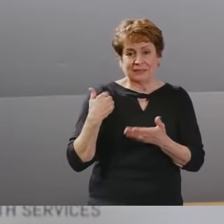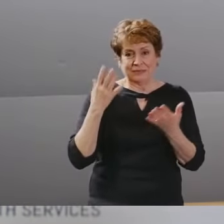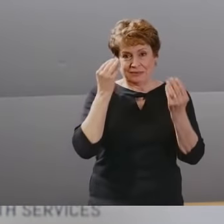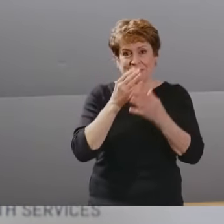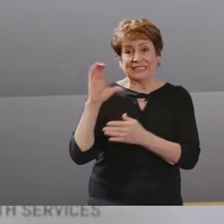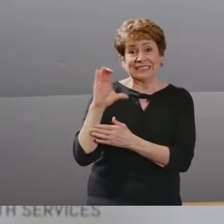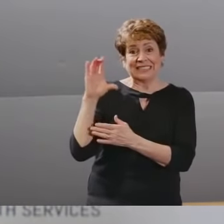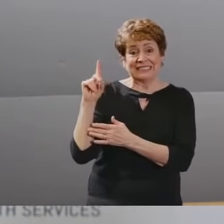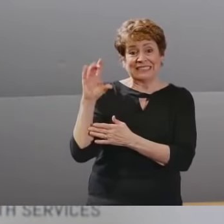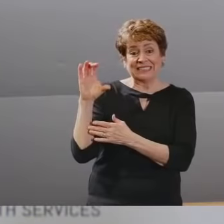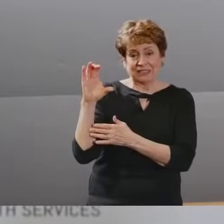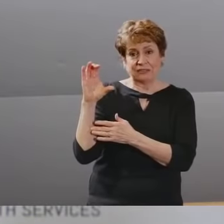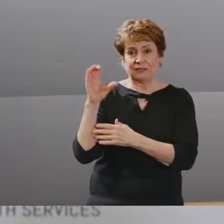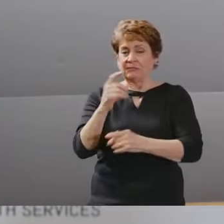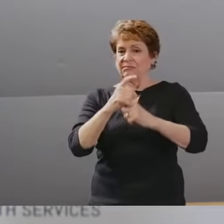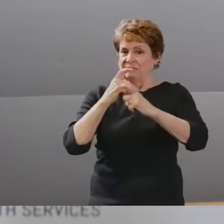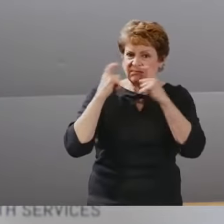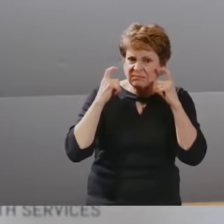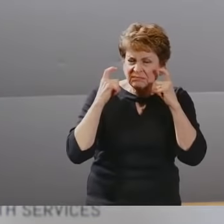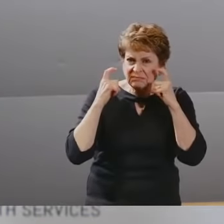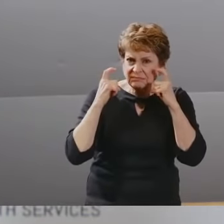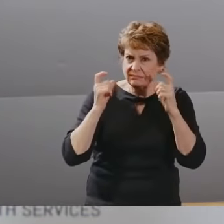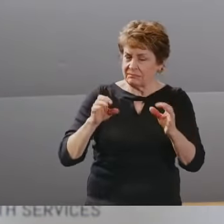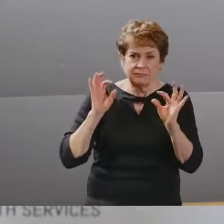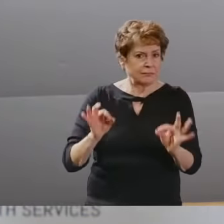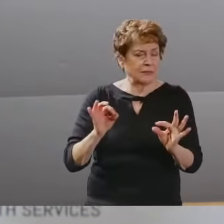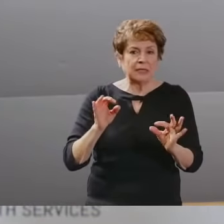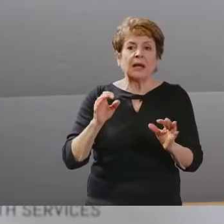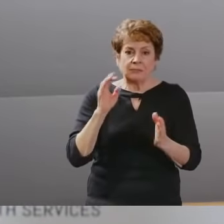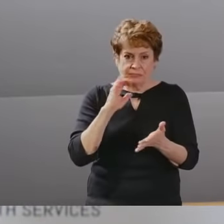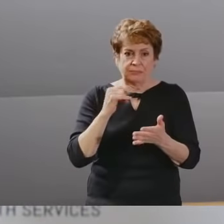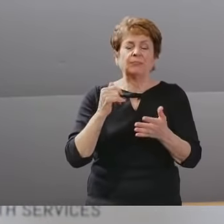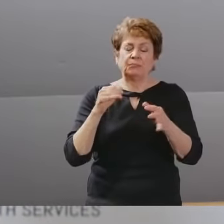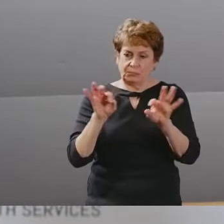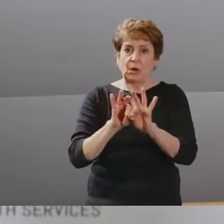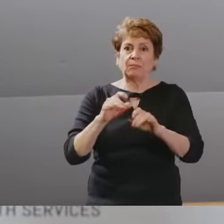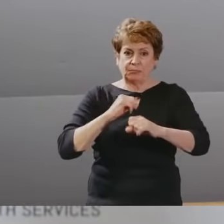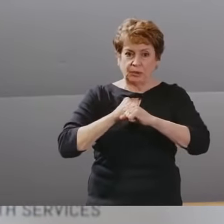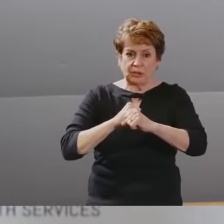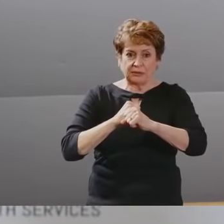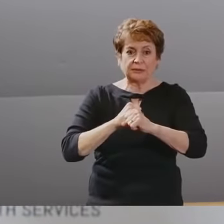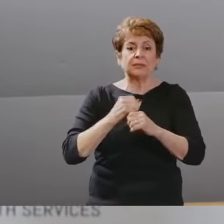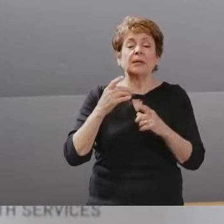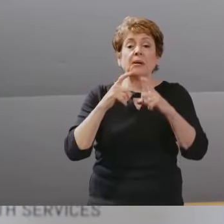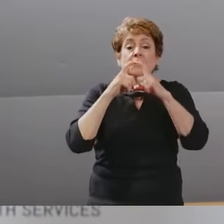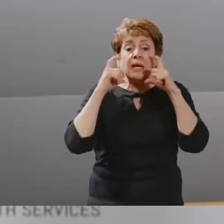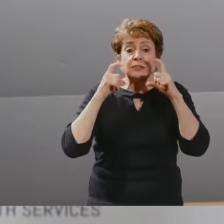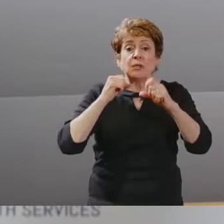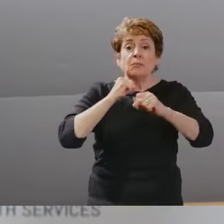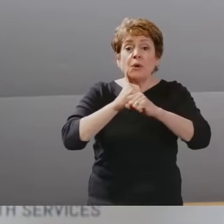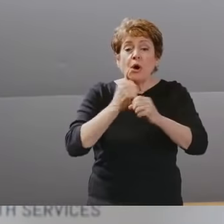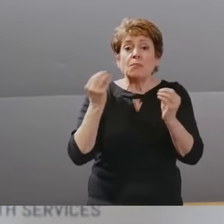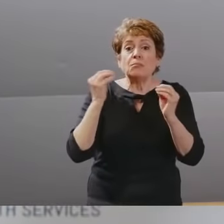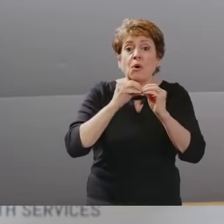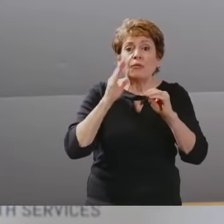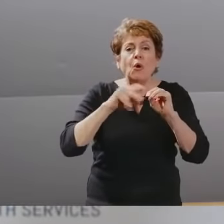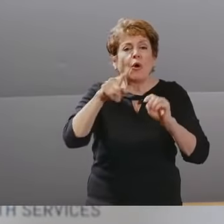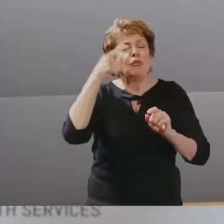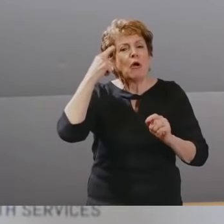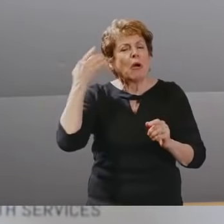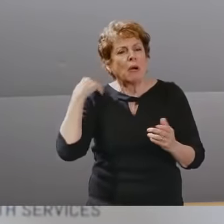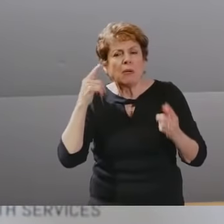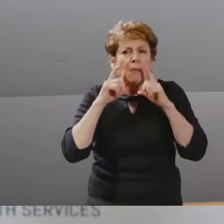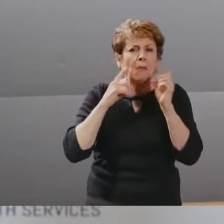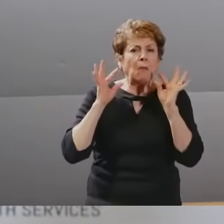guidance. Importantly, we know now that masks provide more protection than previously thought. The new